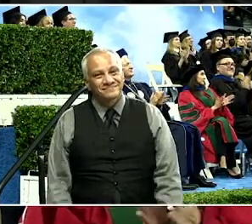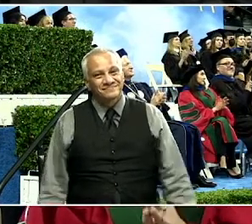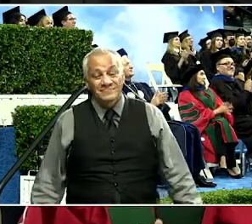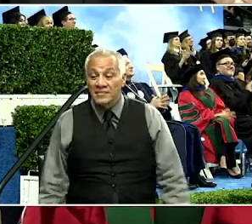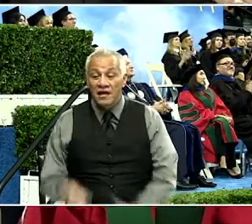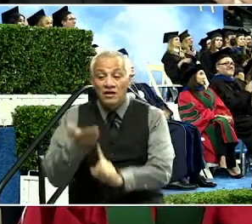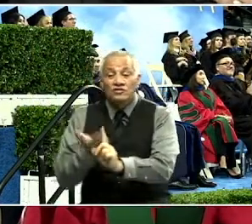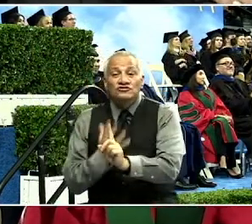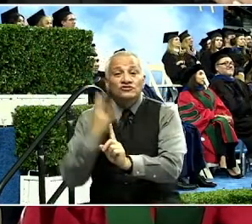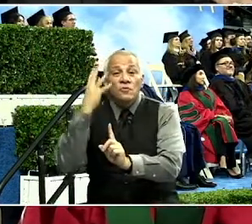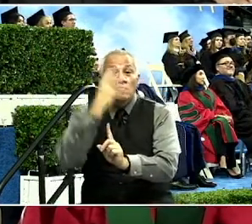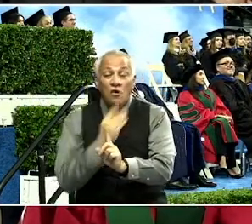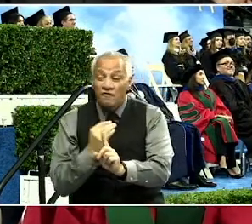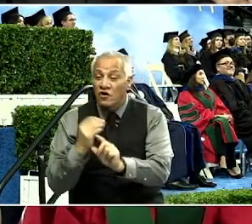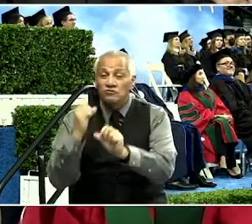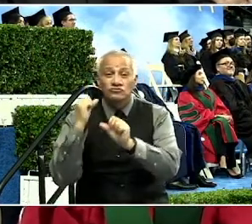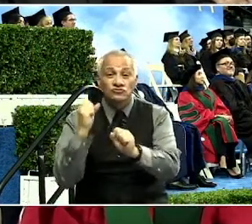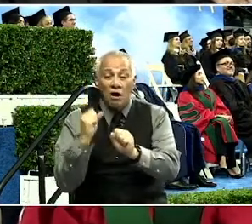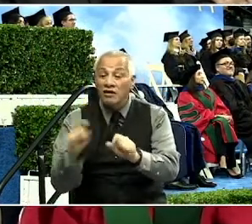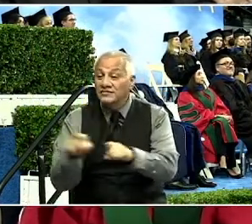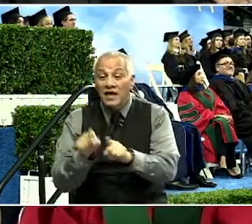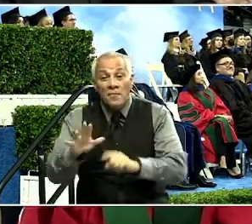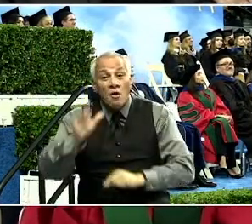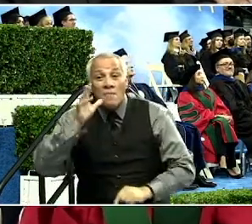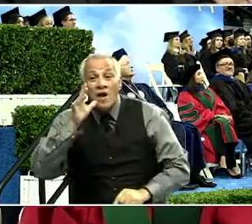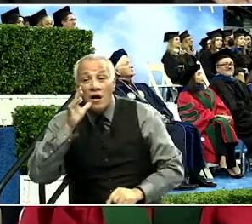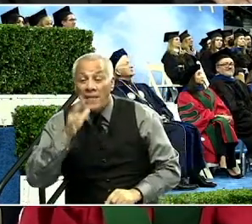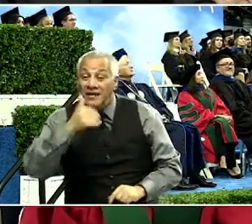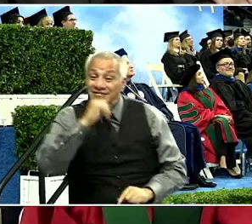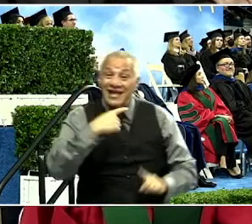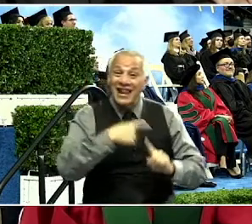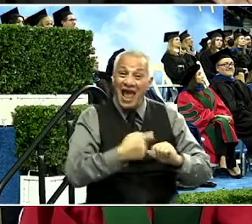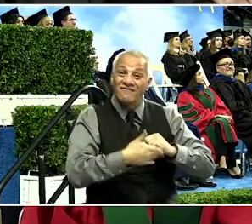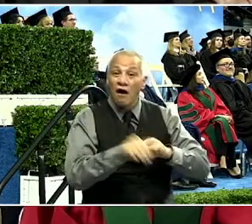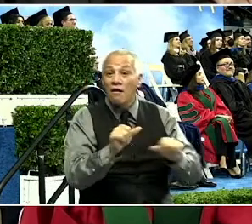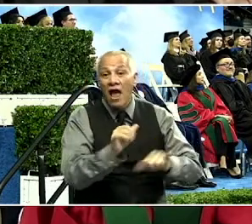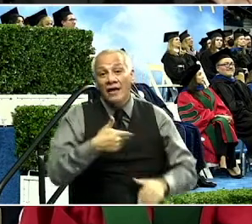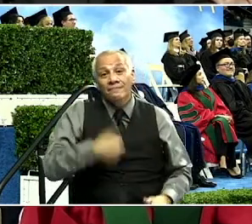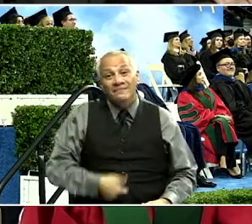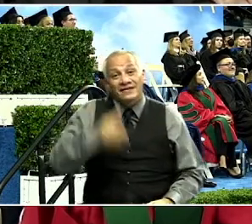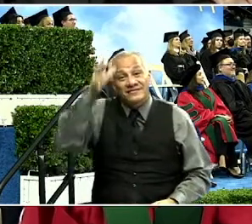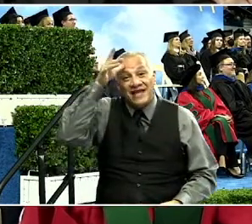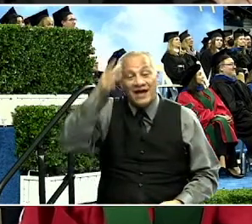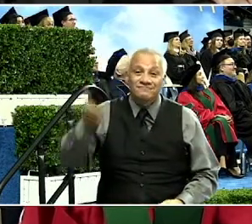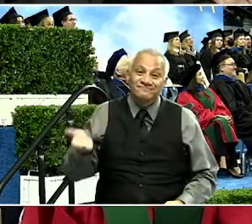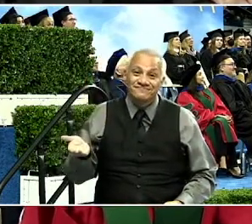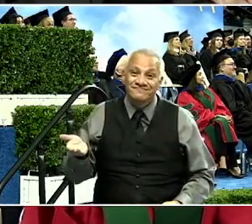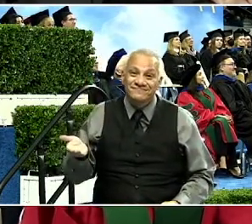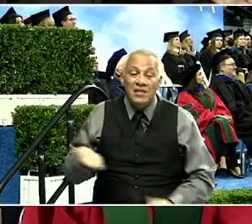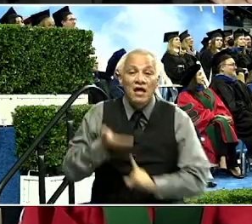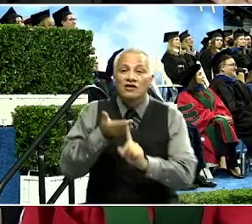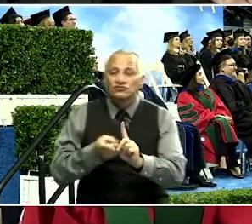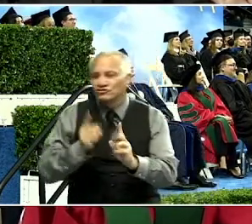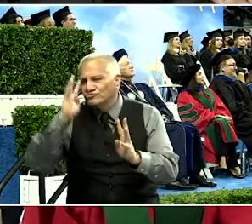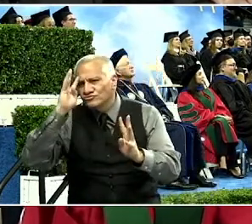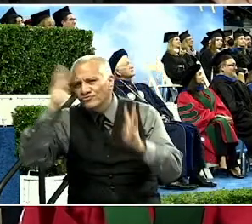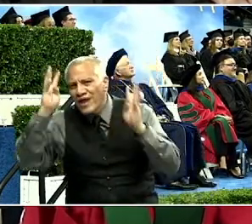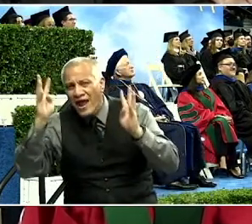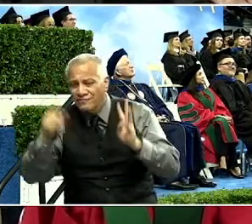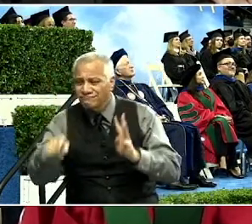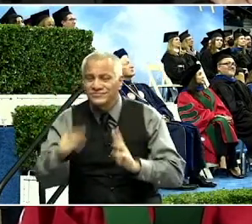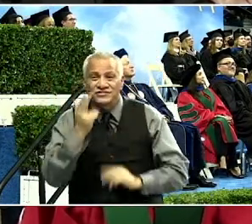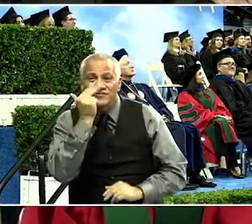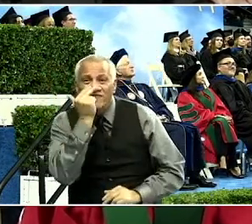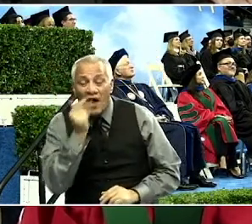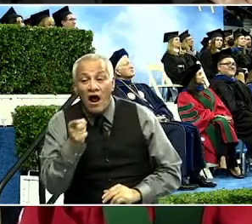She is beautiful and strong like her mom, silly and gassy like her dad. She's creative, she's hilarious,